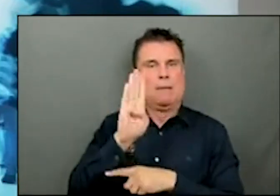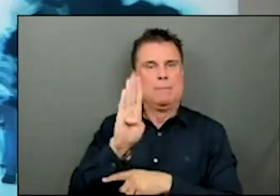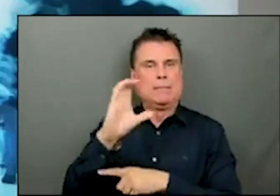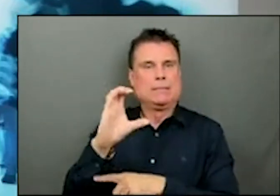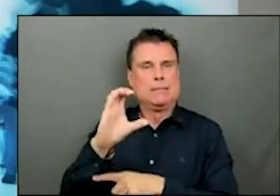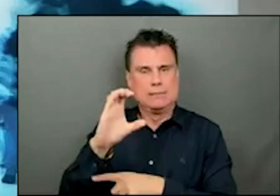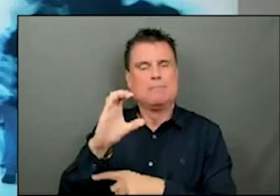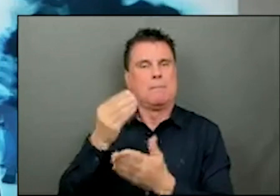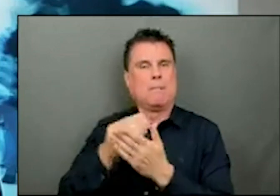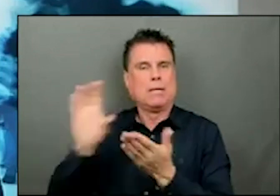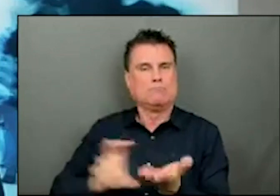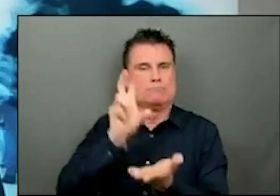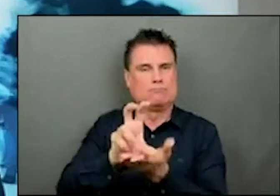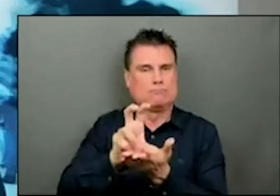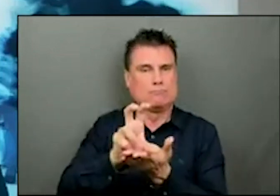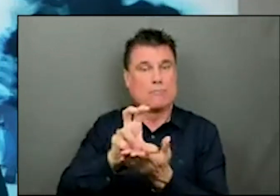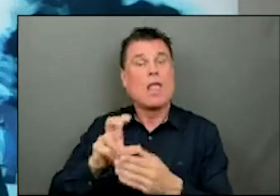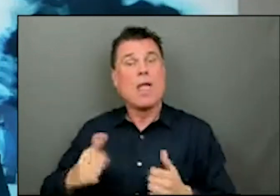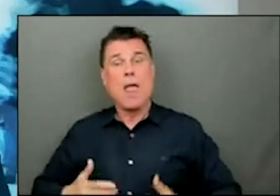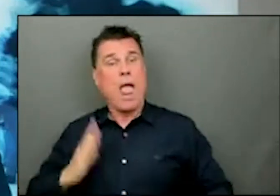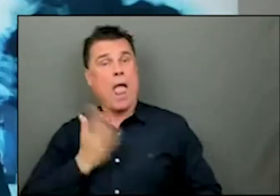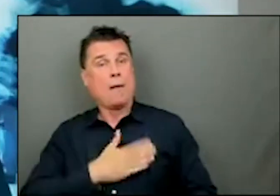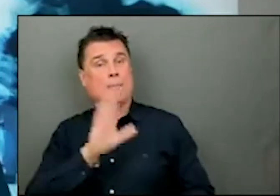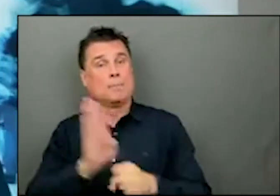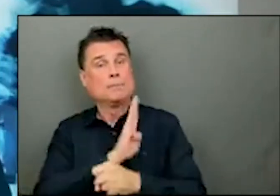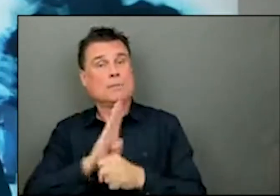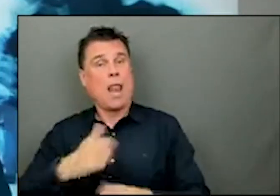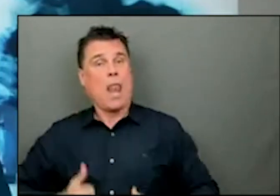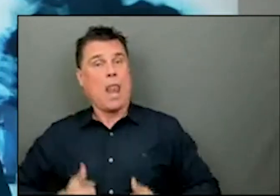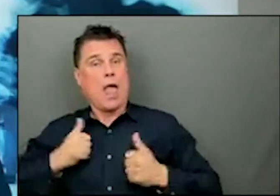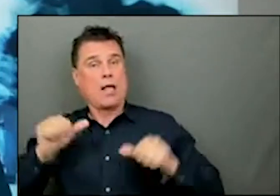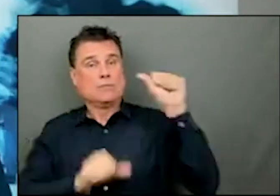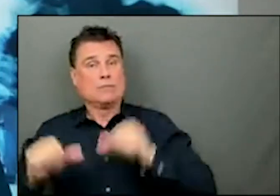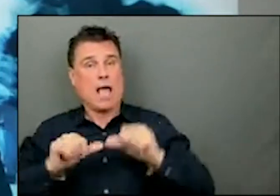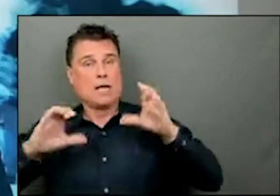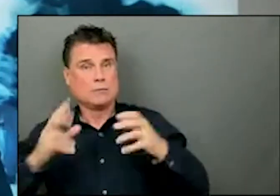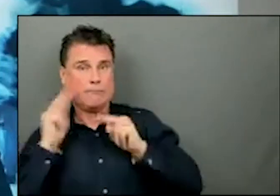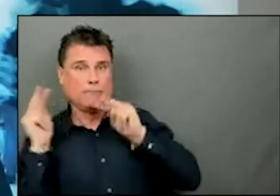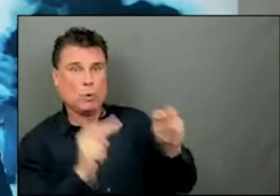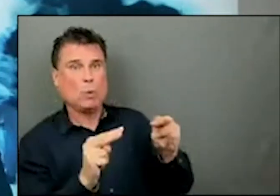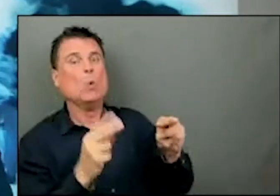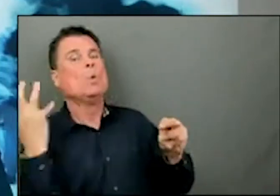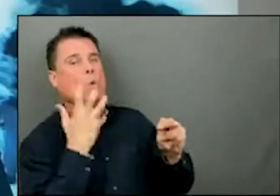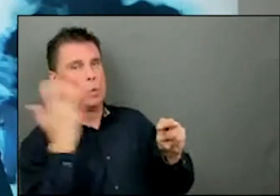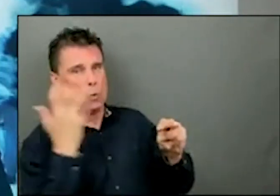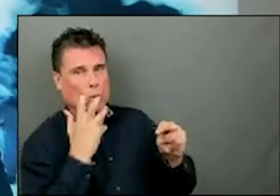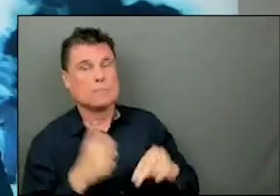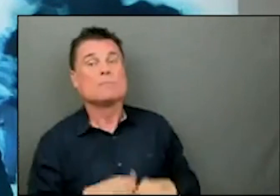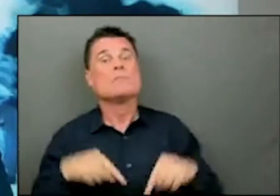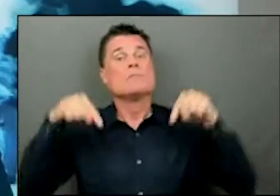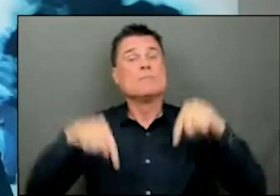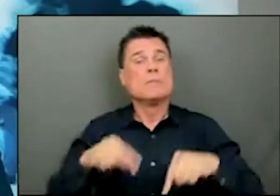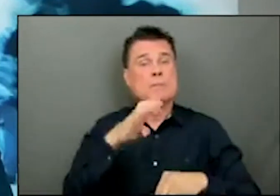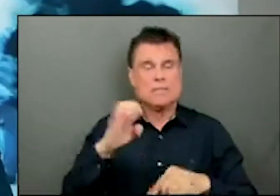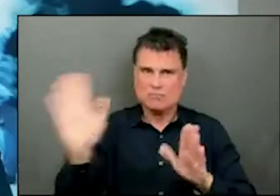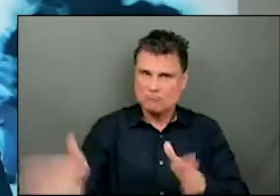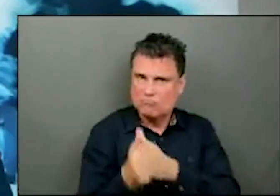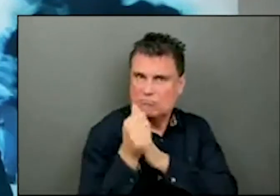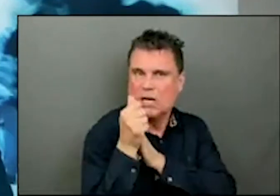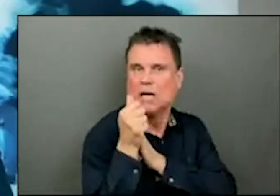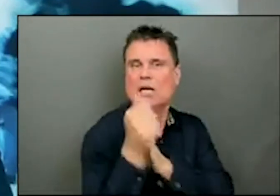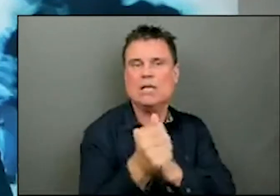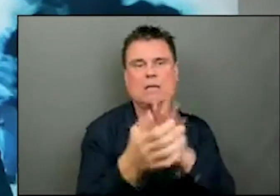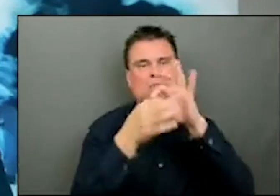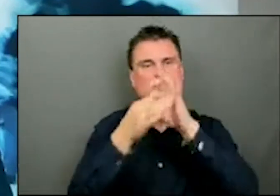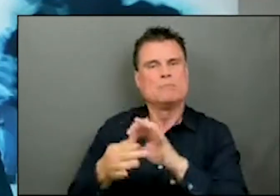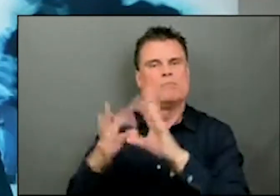more pleased. BC is home to Canada's fastest growing life sciences sector, with a dynamic and world-class community comprised of